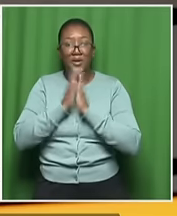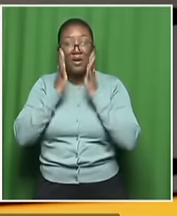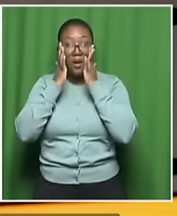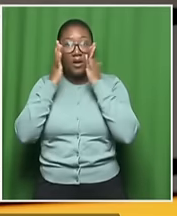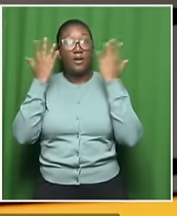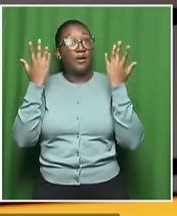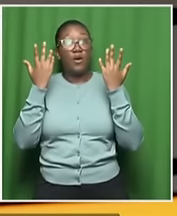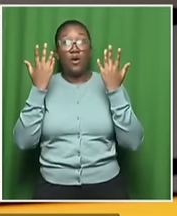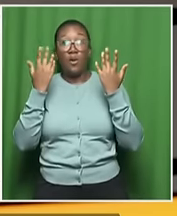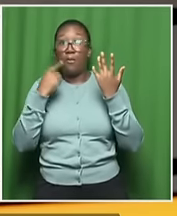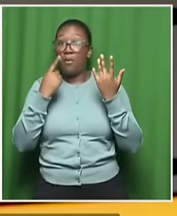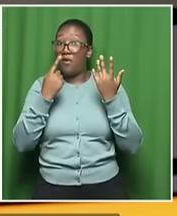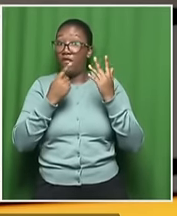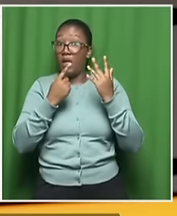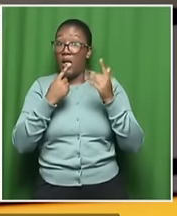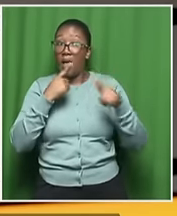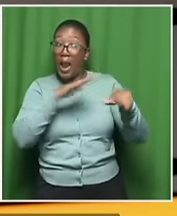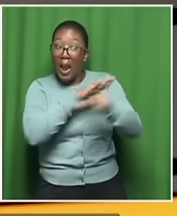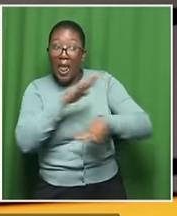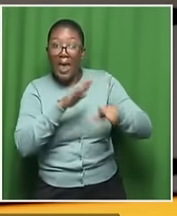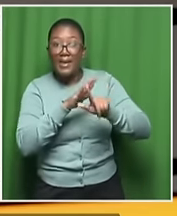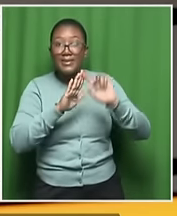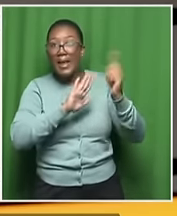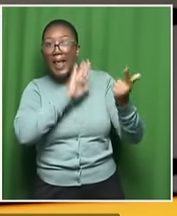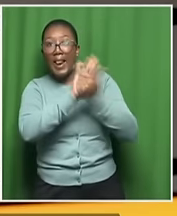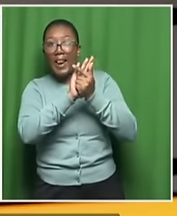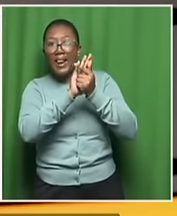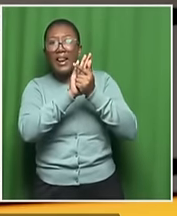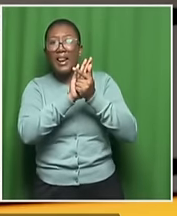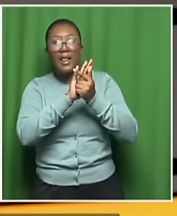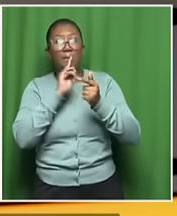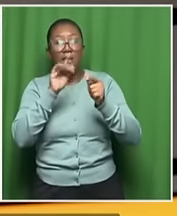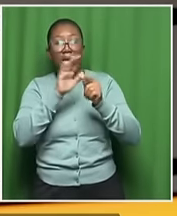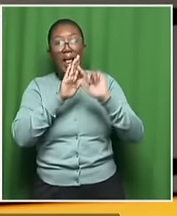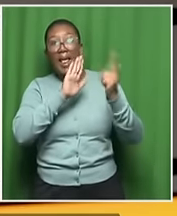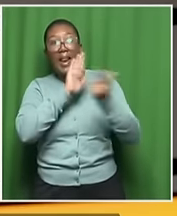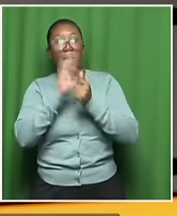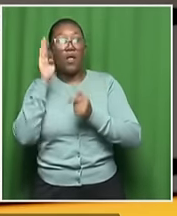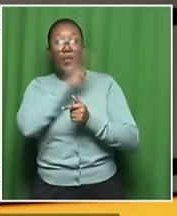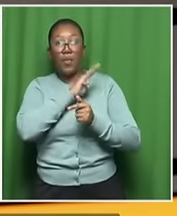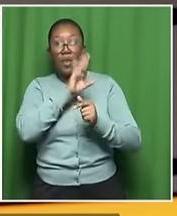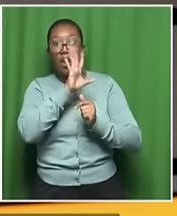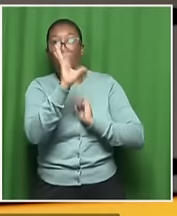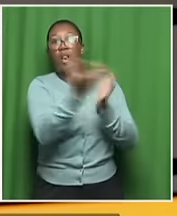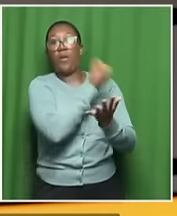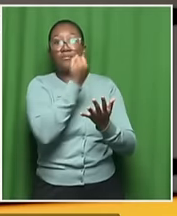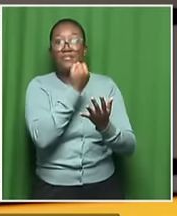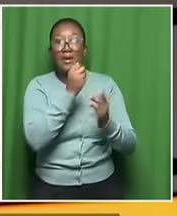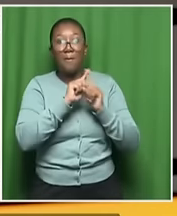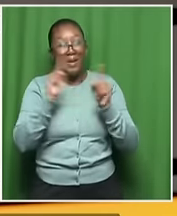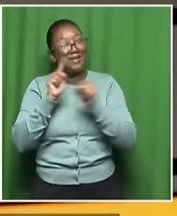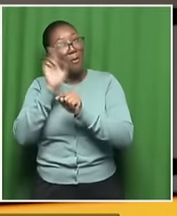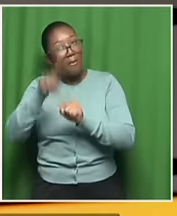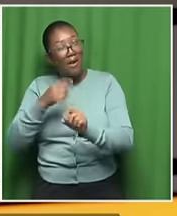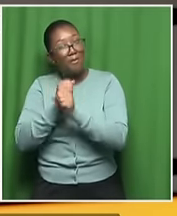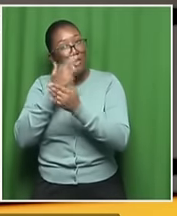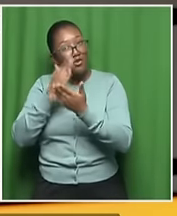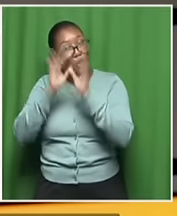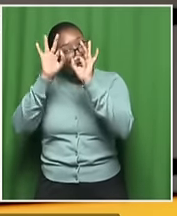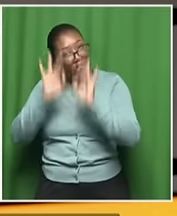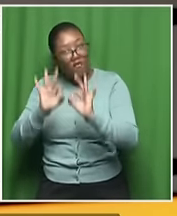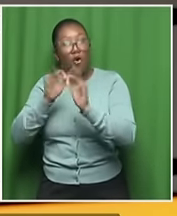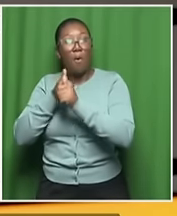that there is illegal land evasion because there's not land available for housing. There is land available, but it must be done